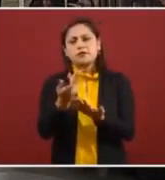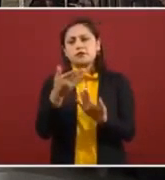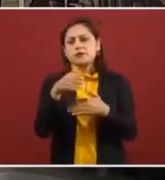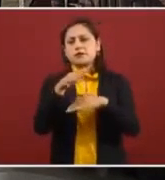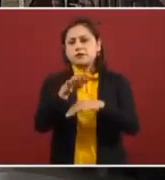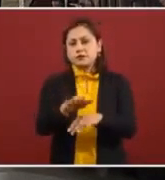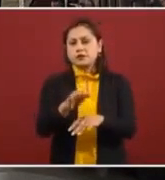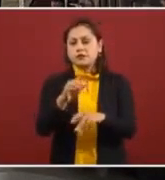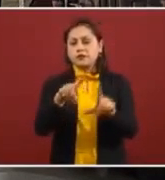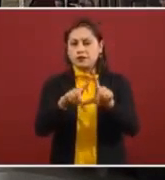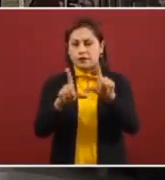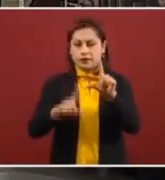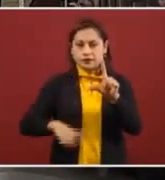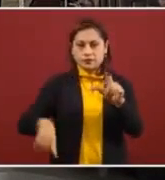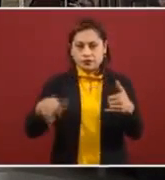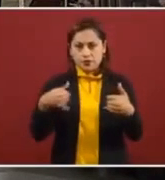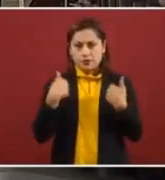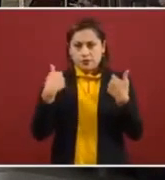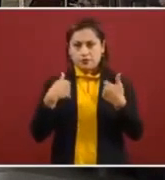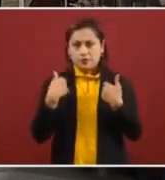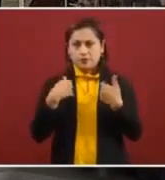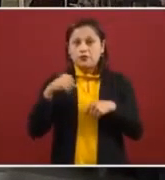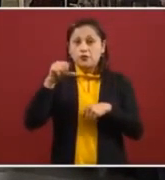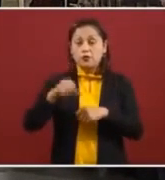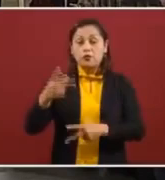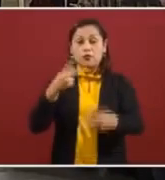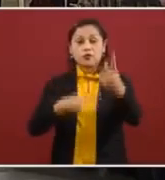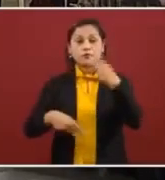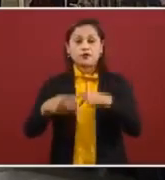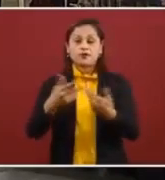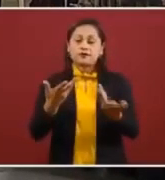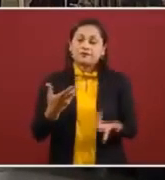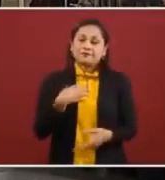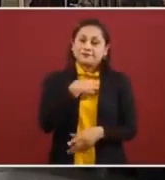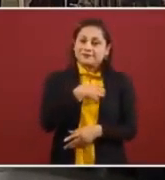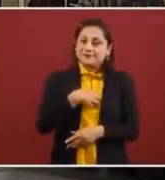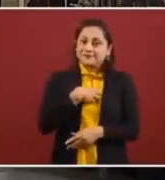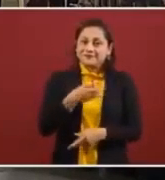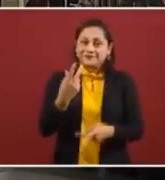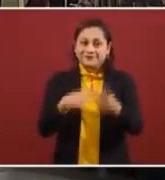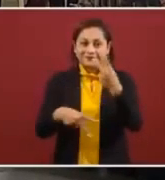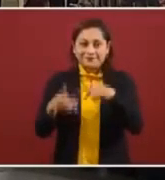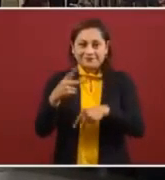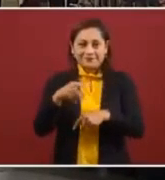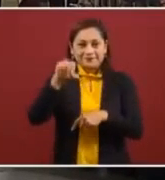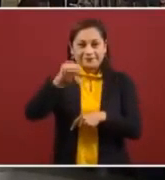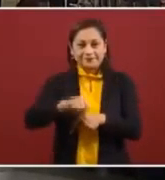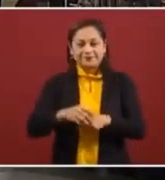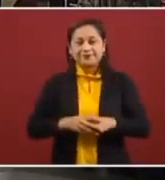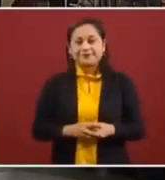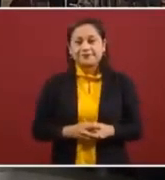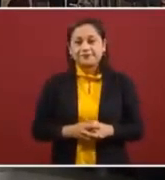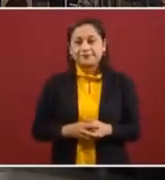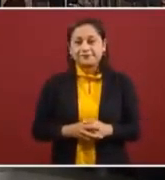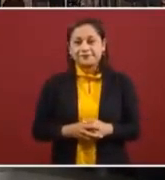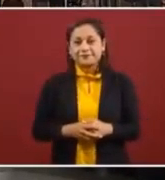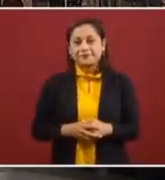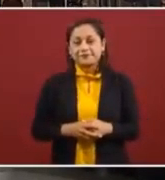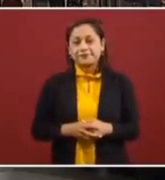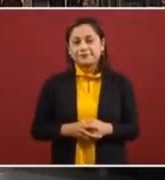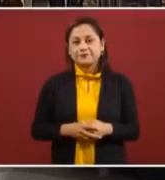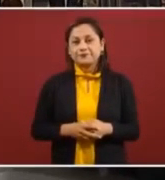prize for the youth, and we're very happy to have them here today, that they're here.